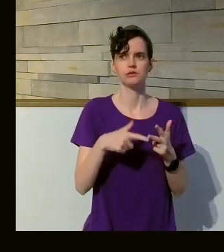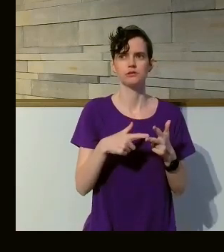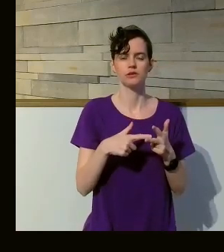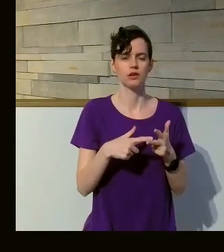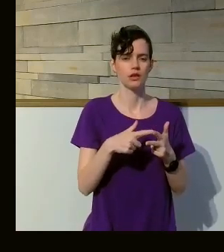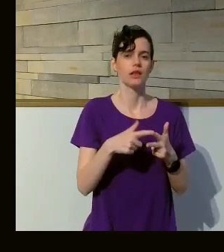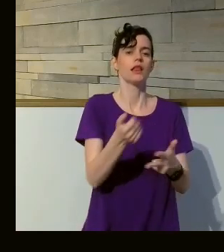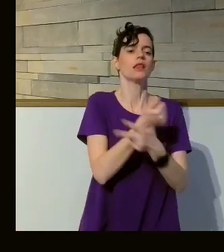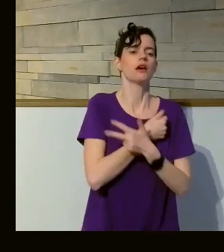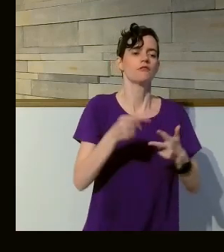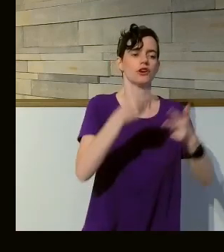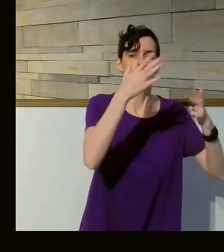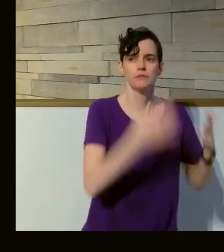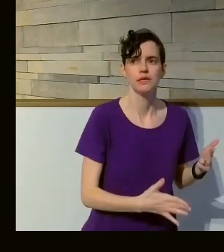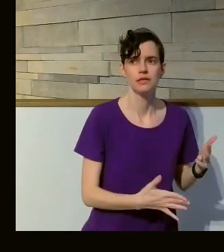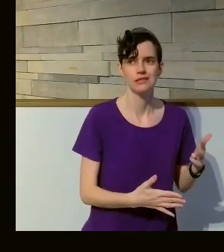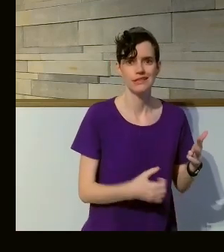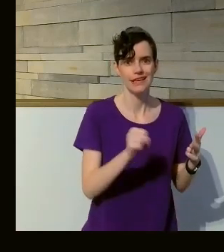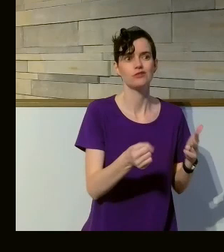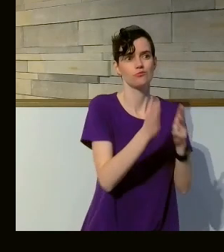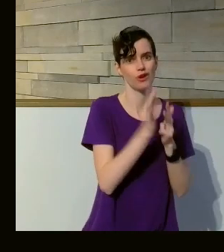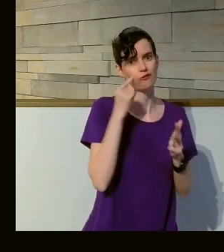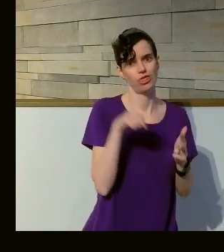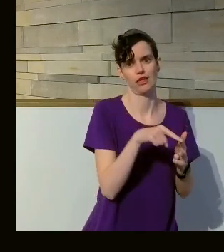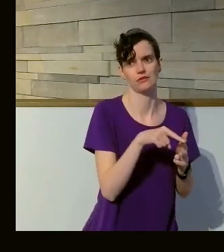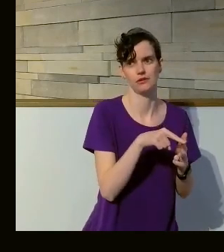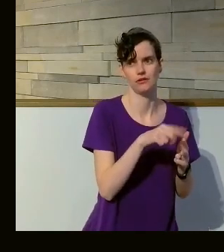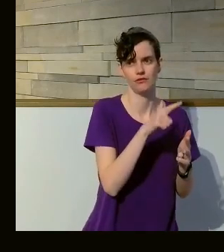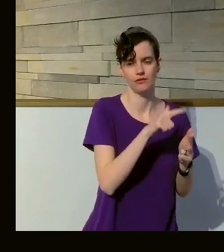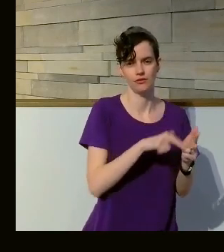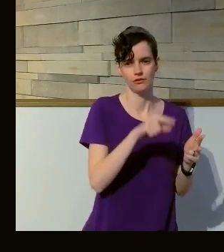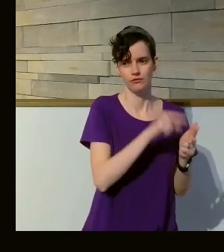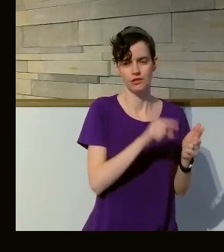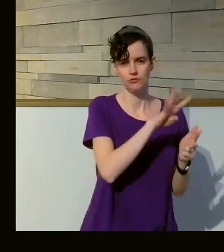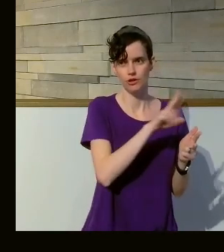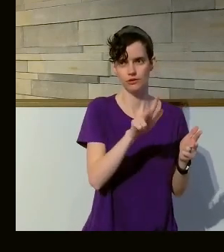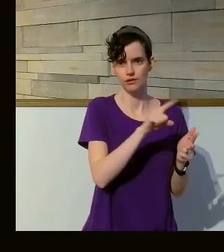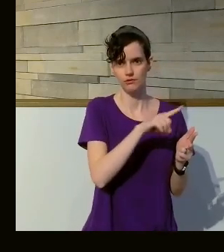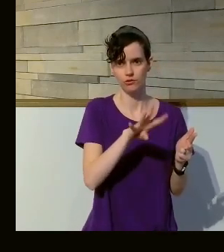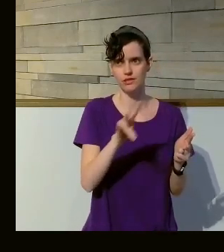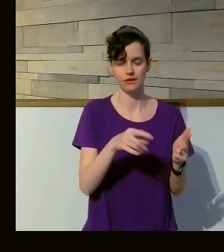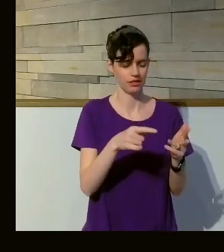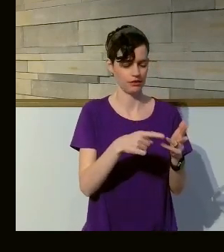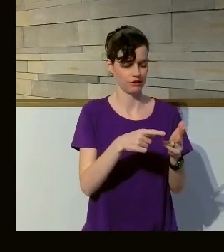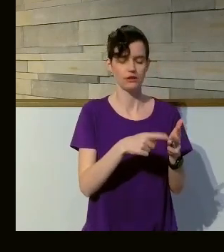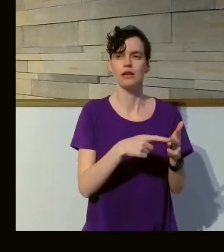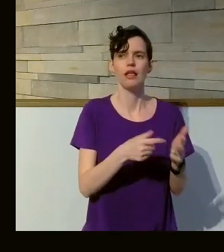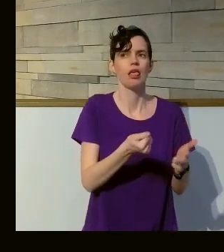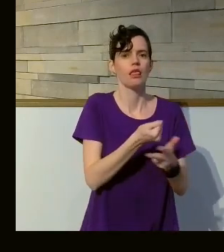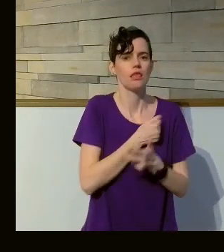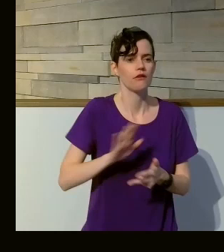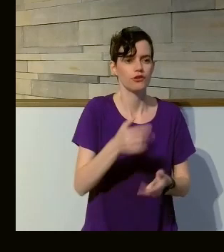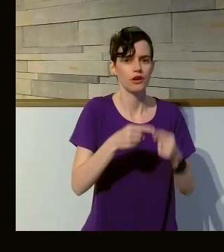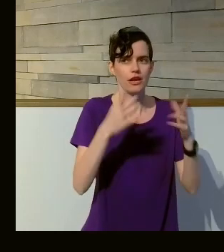to love your enemies. Even pray for them, verses 43 through 47. And then we get to the really difficult one. Love your enemies. Be